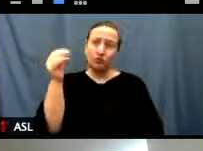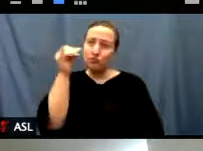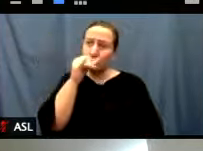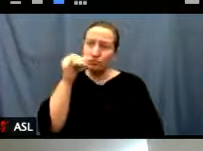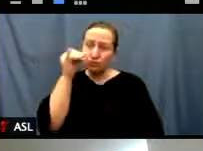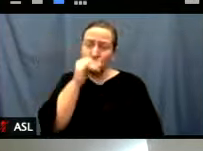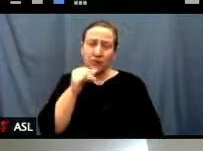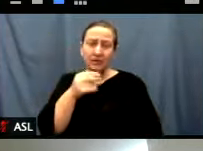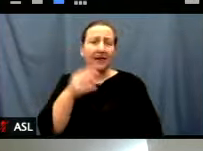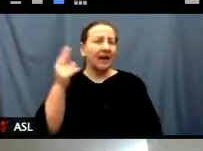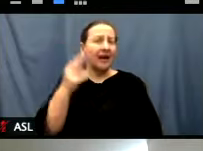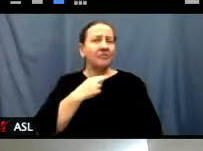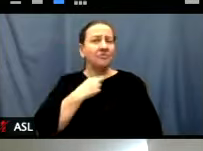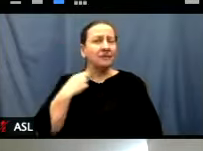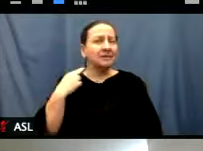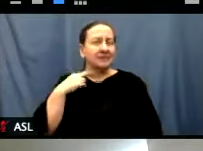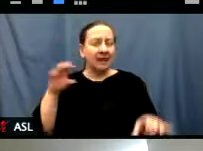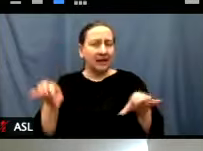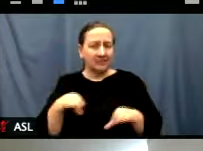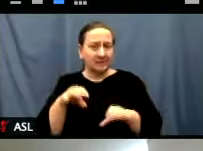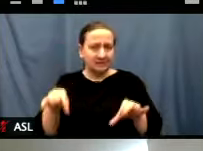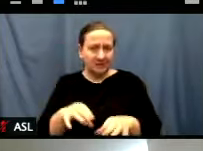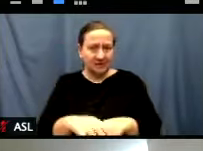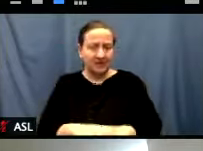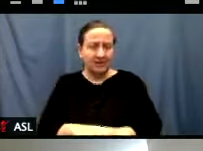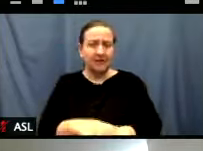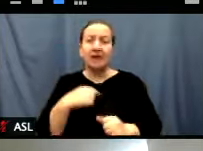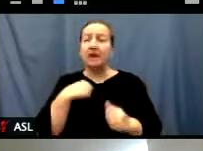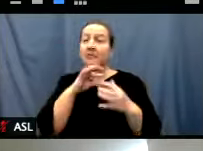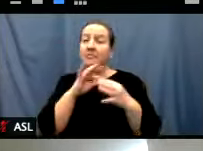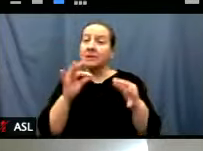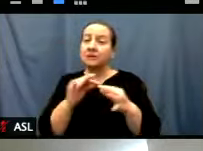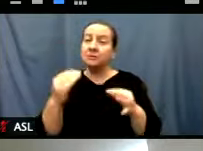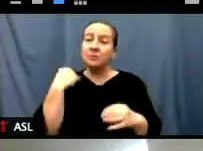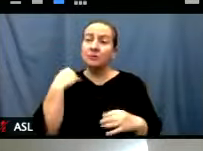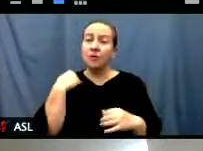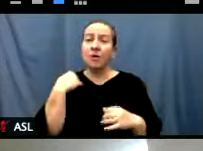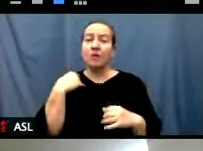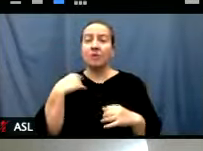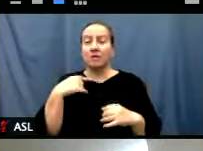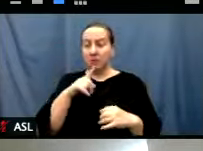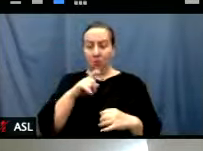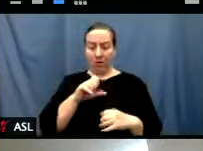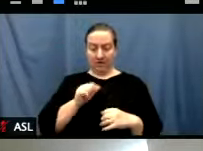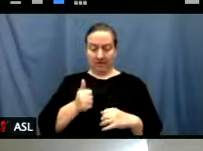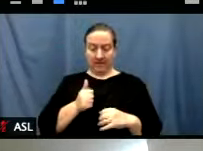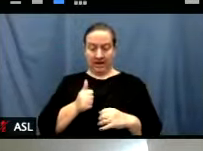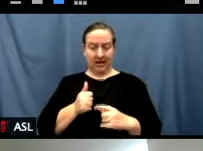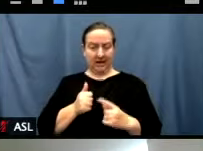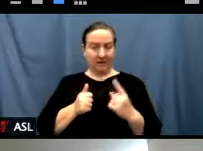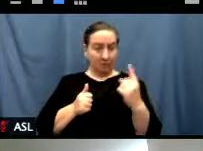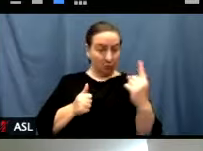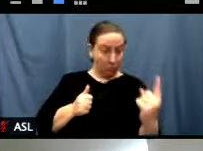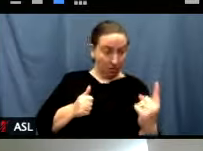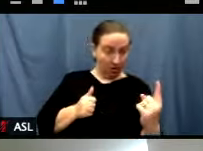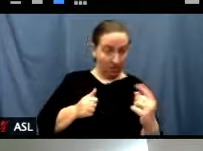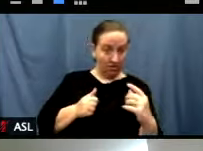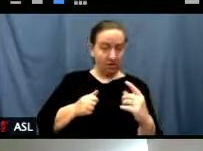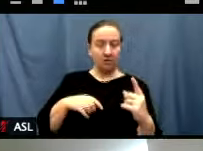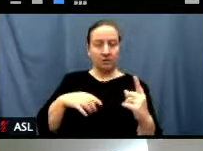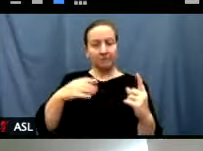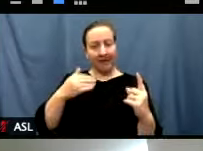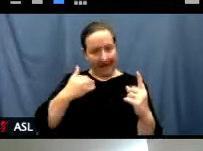a pretty high risk activity. As I mentioned earlier, 1 in 110 Coloradans are currently infectious